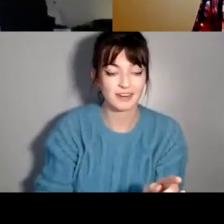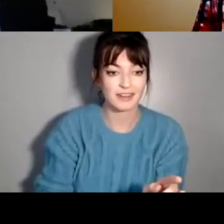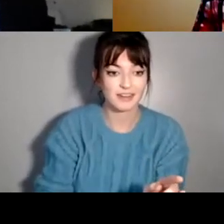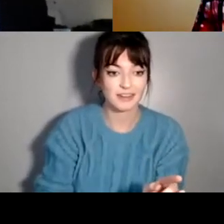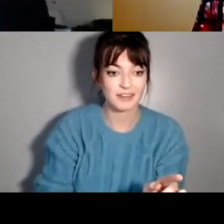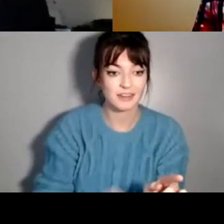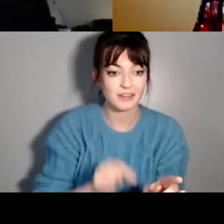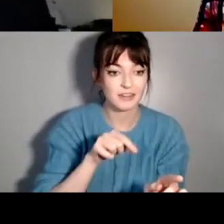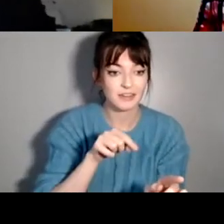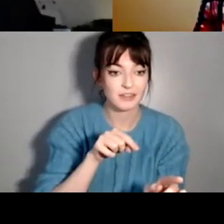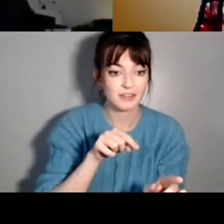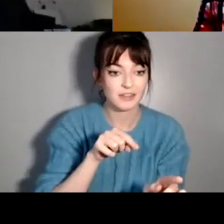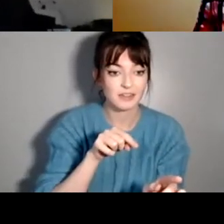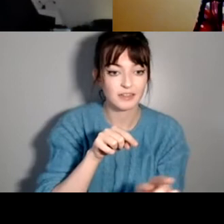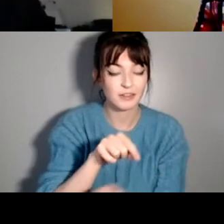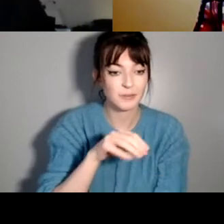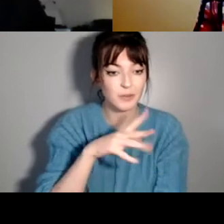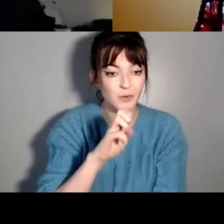Suzanne, you're on mute.